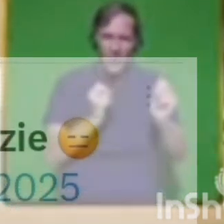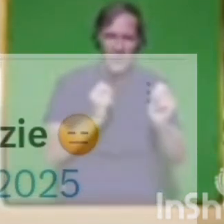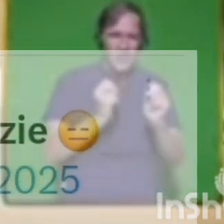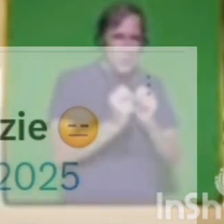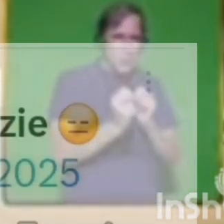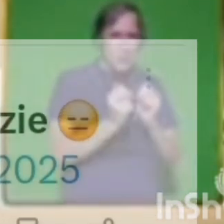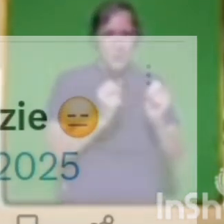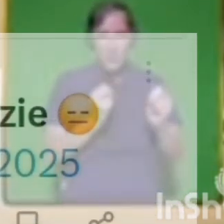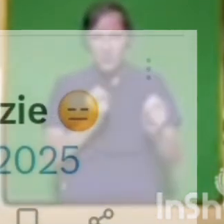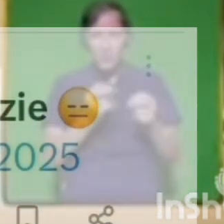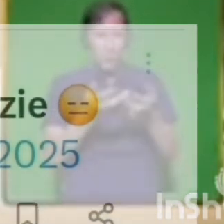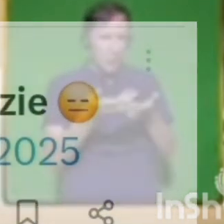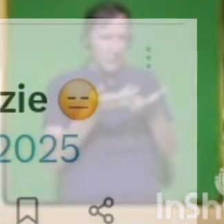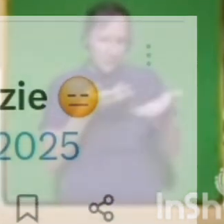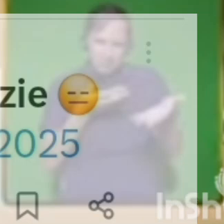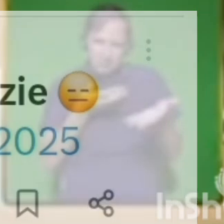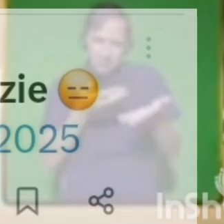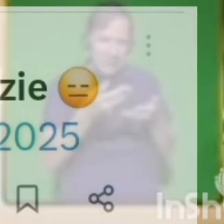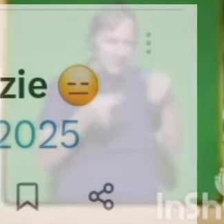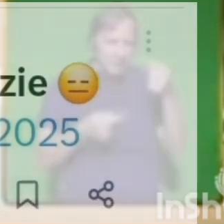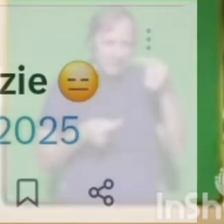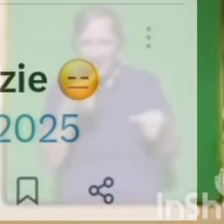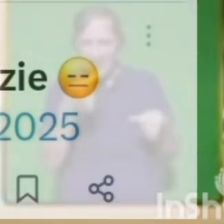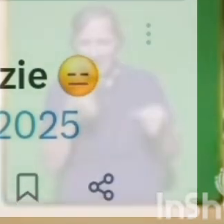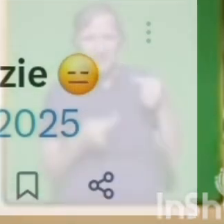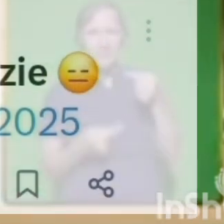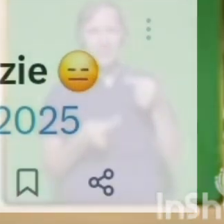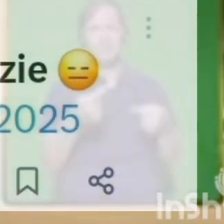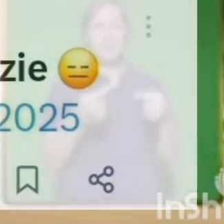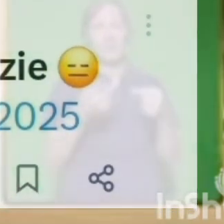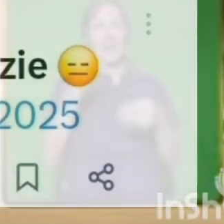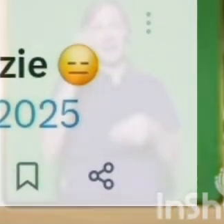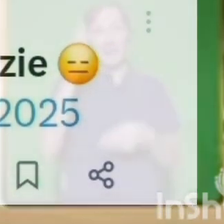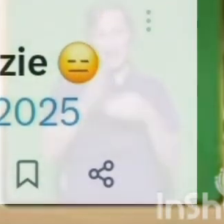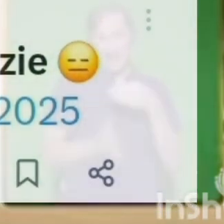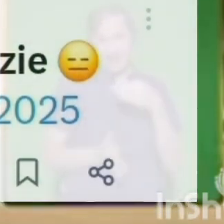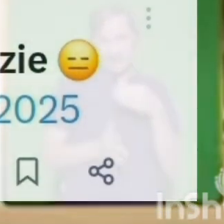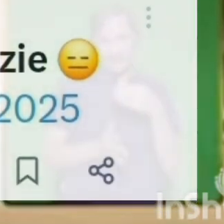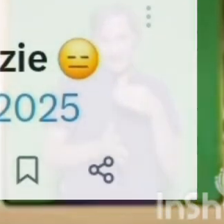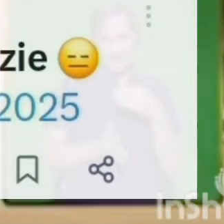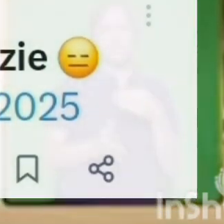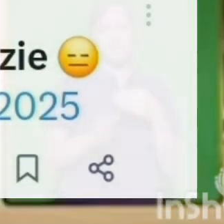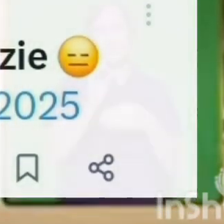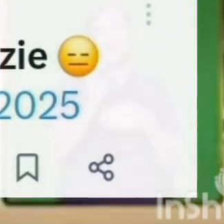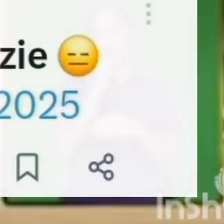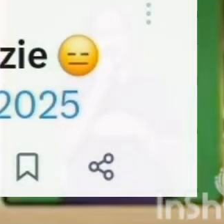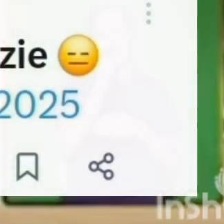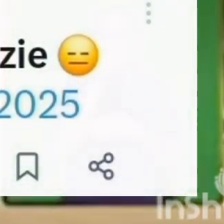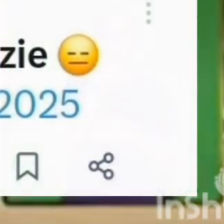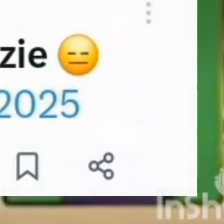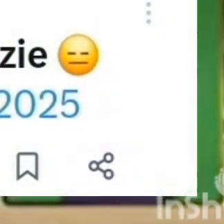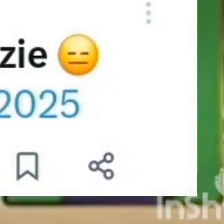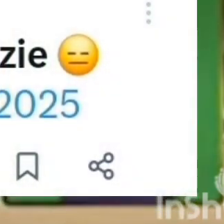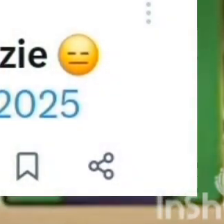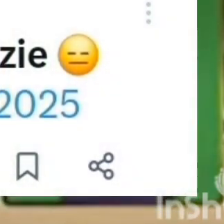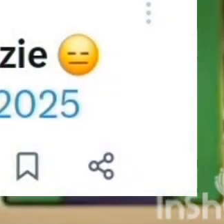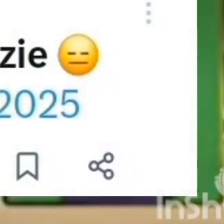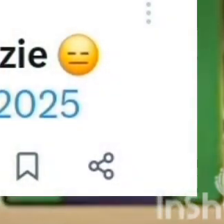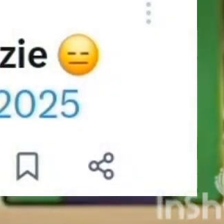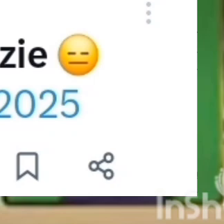we were debating. We ended up on 0.5 percentage points.